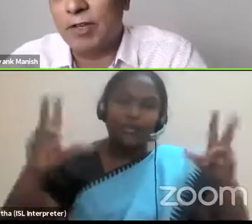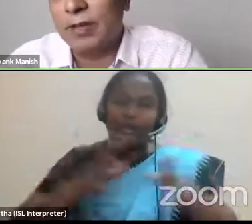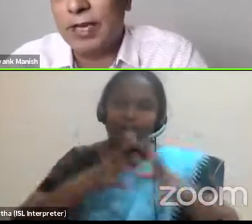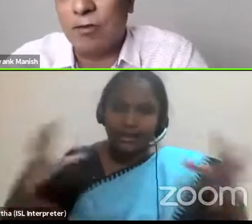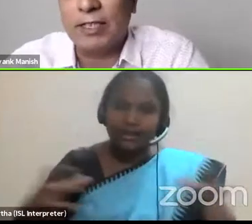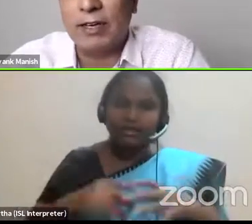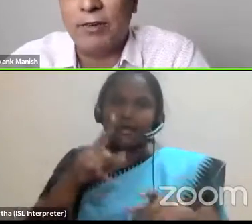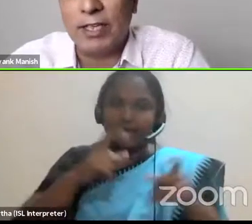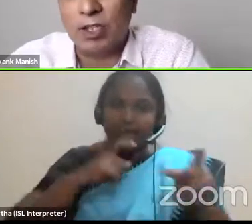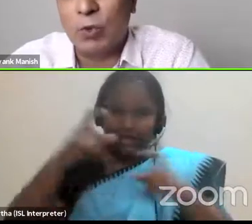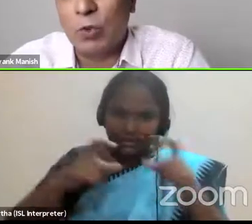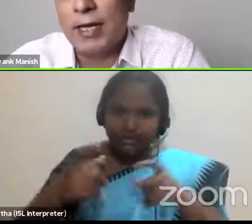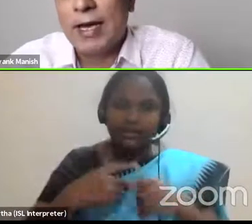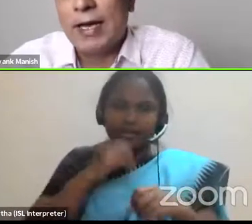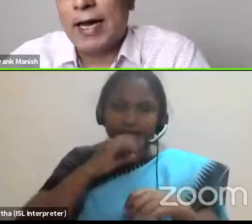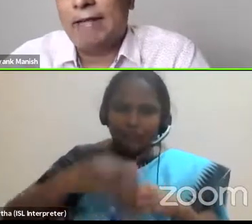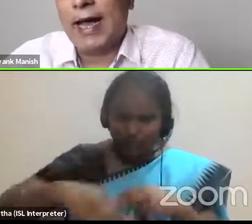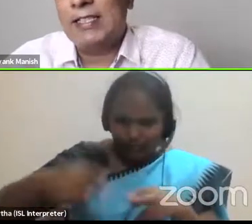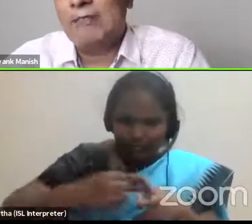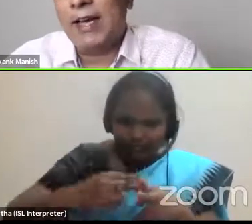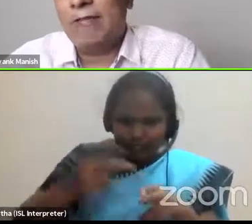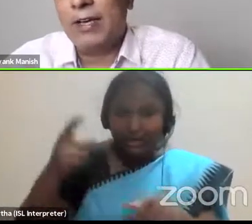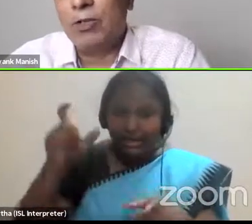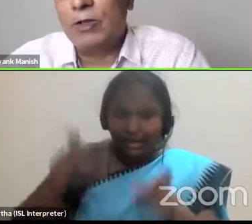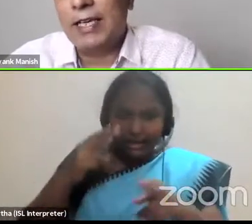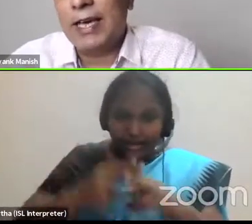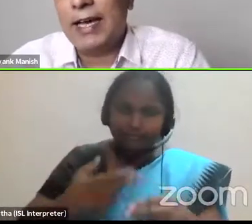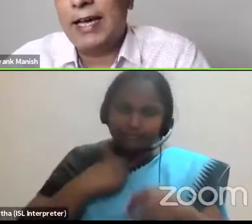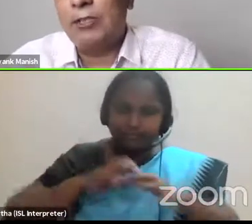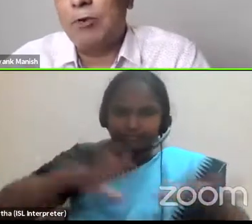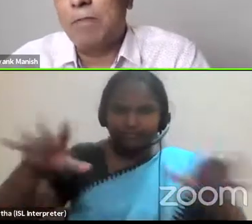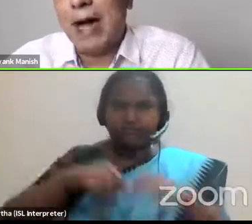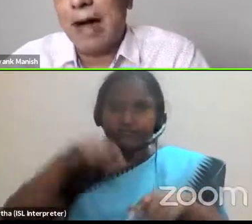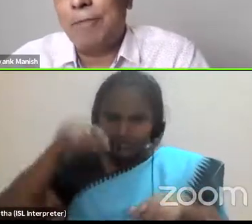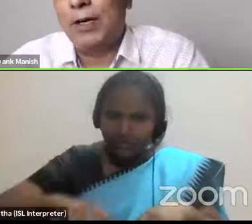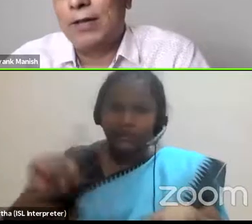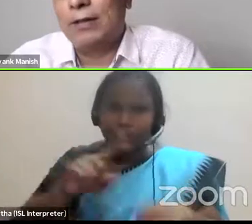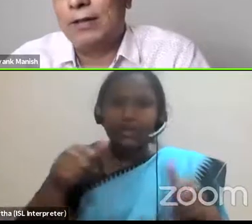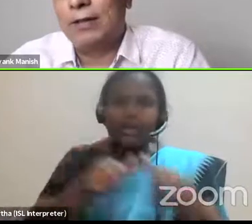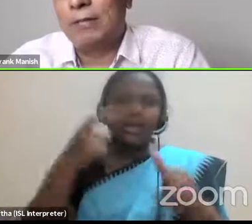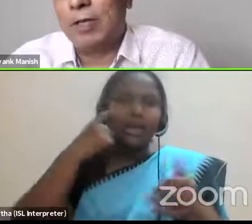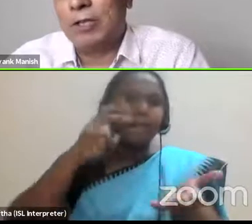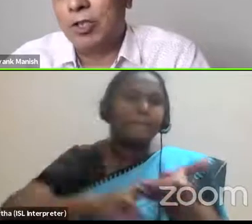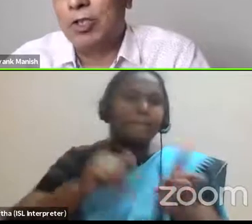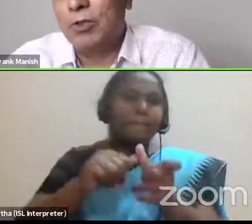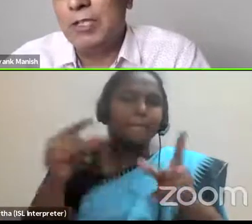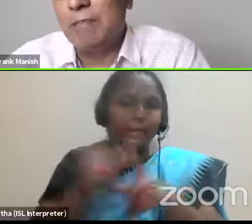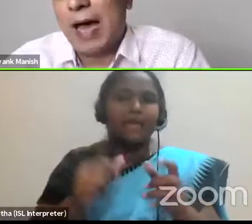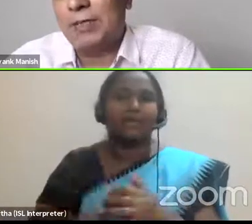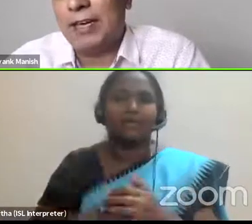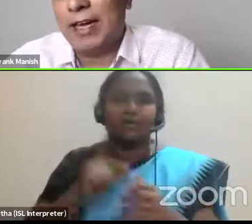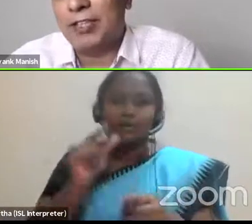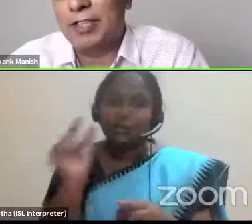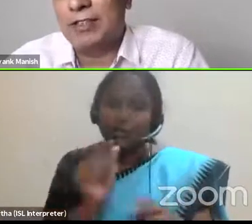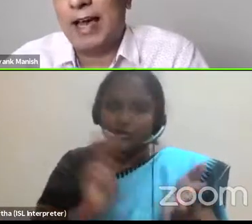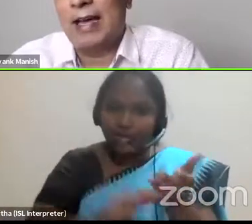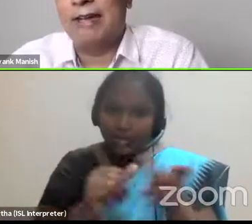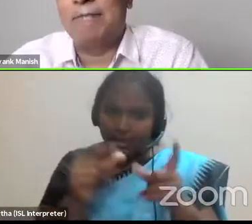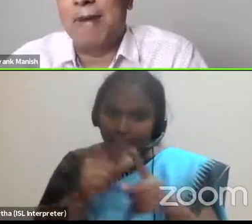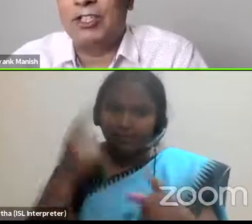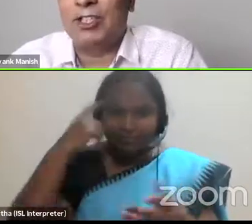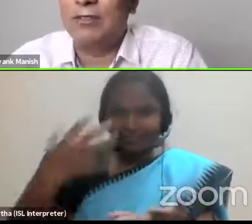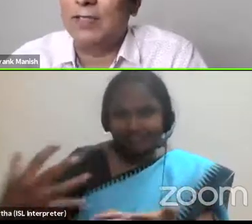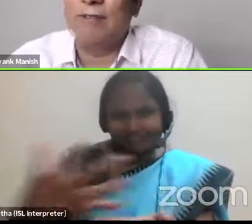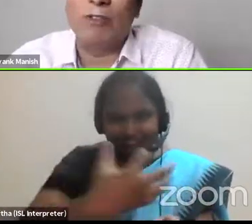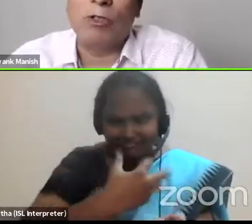company. Actually, we'll be announcing that very soon. And that's where we are using AI to map to use the maps collection